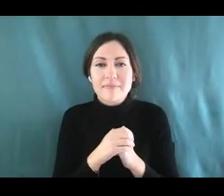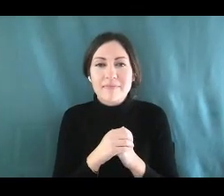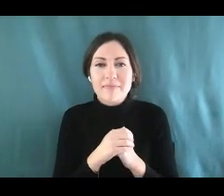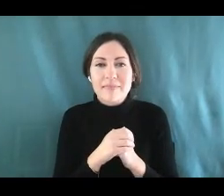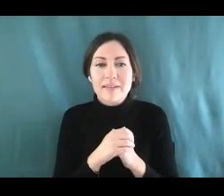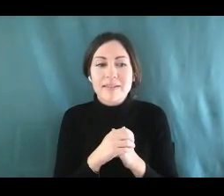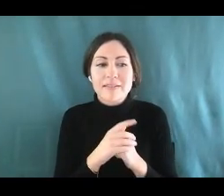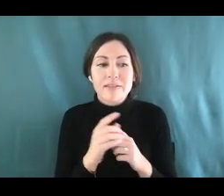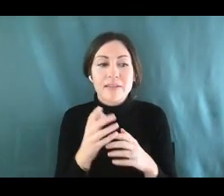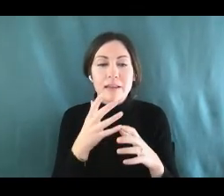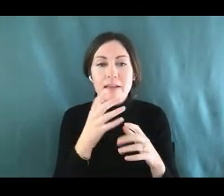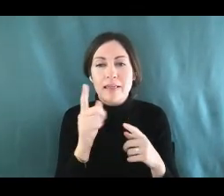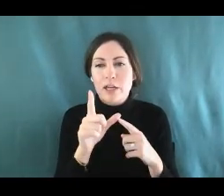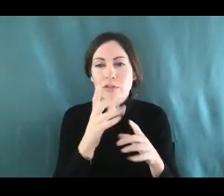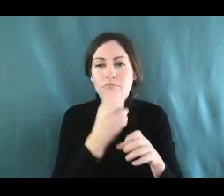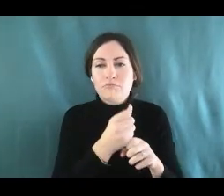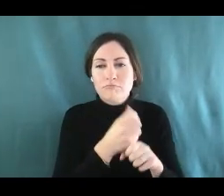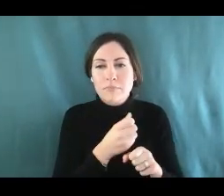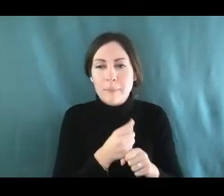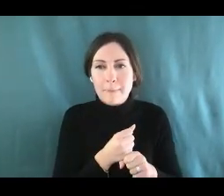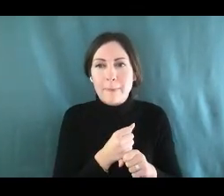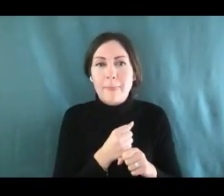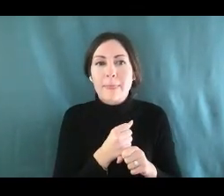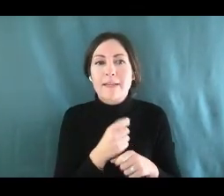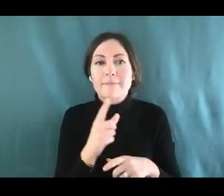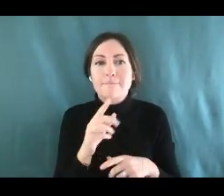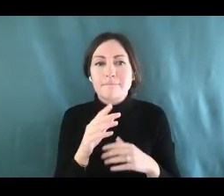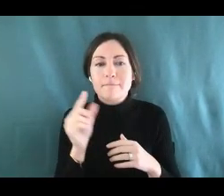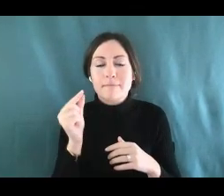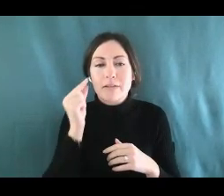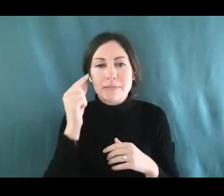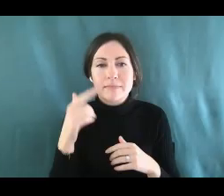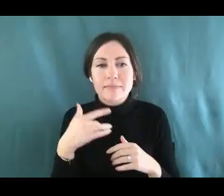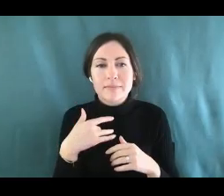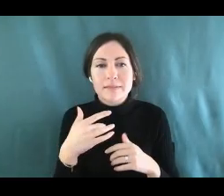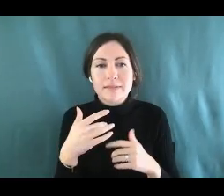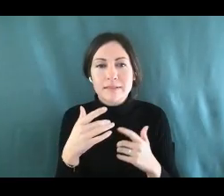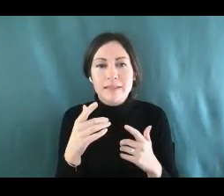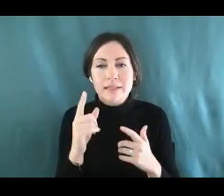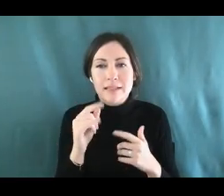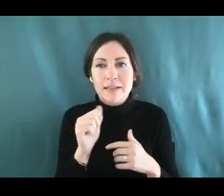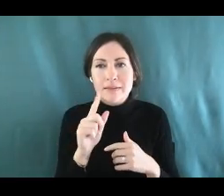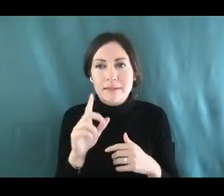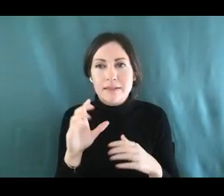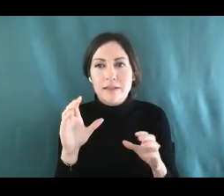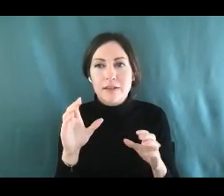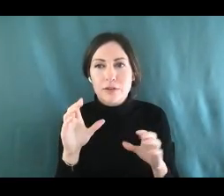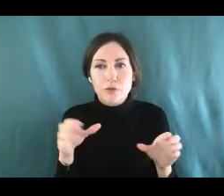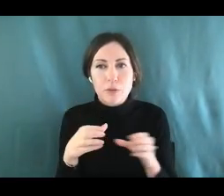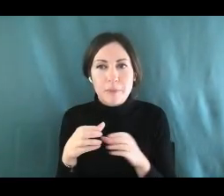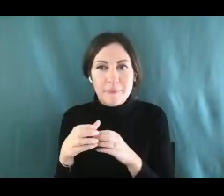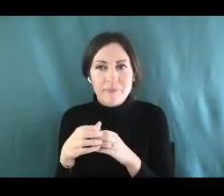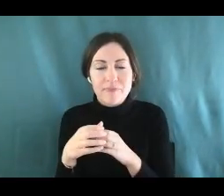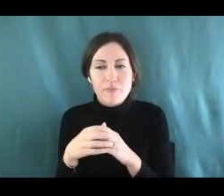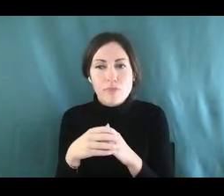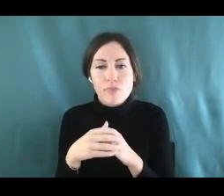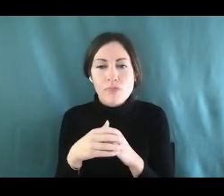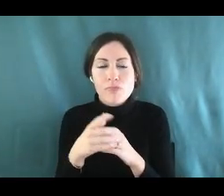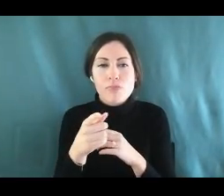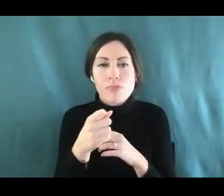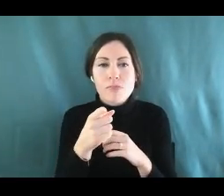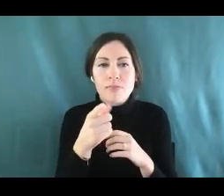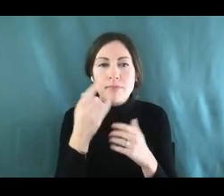here are the acronyms that I mentioned earlier. All of government tends to be alphabet soup. I apologize in advance. I do try to explain what these words mean